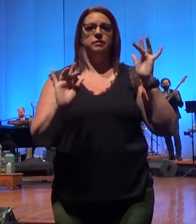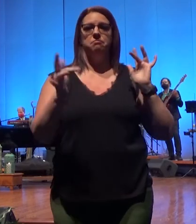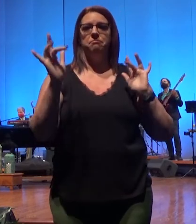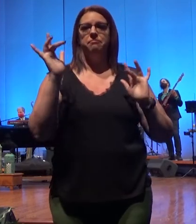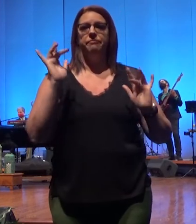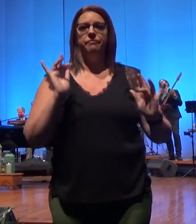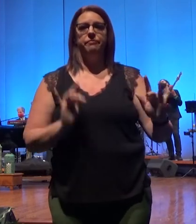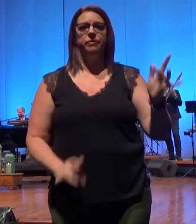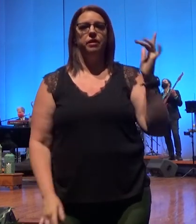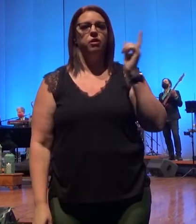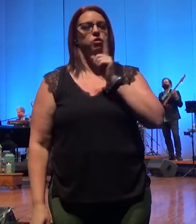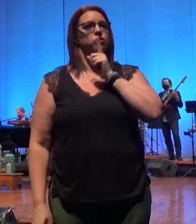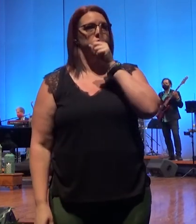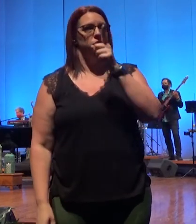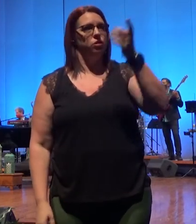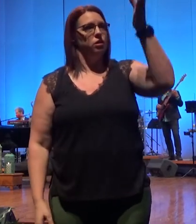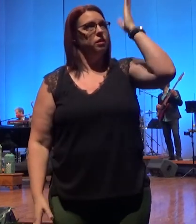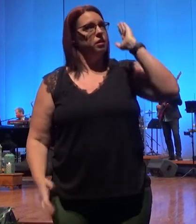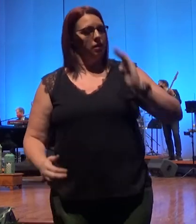face.